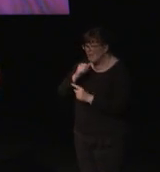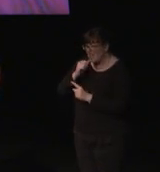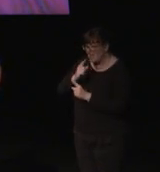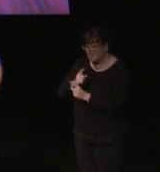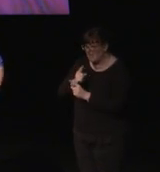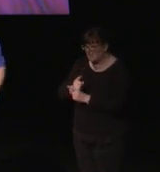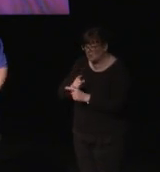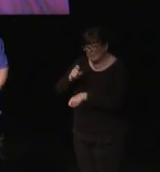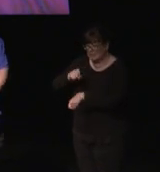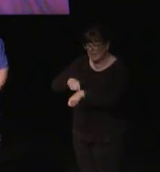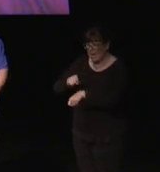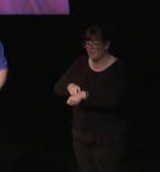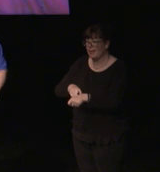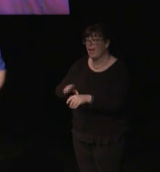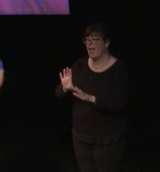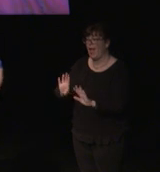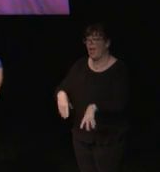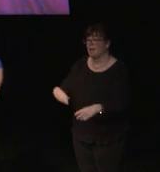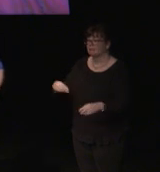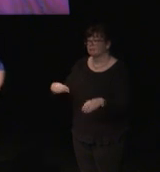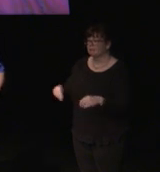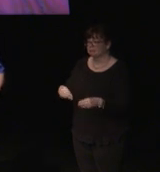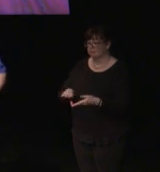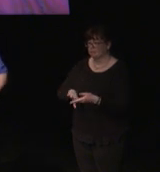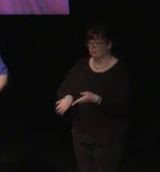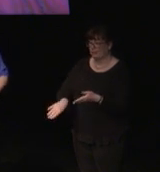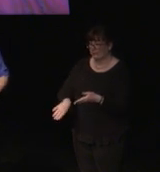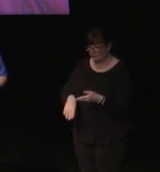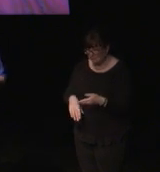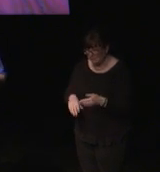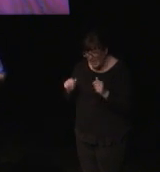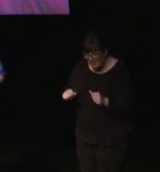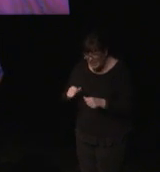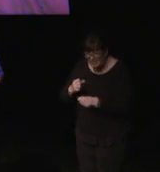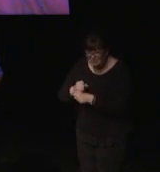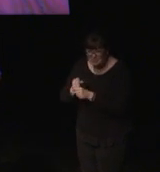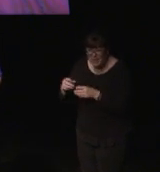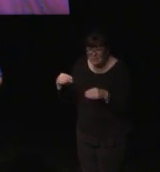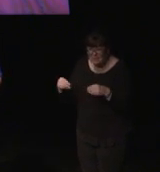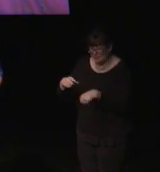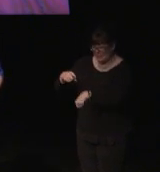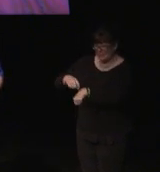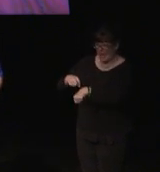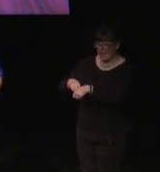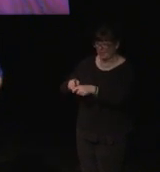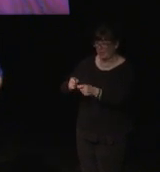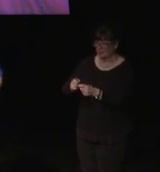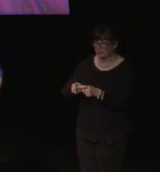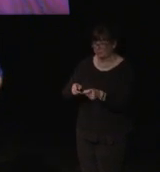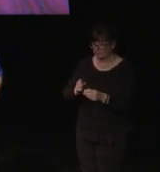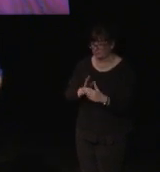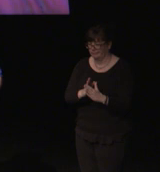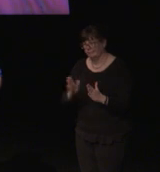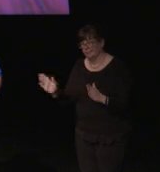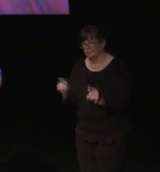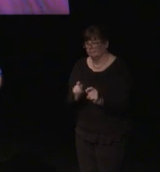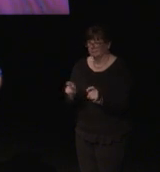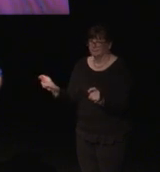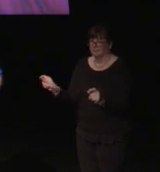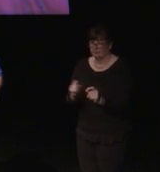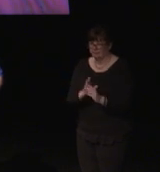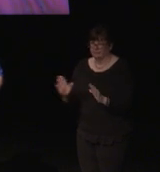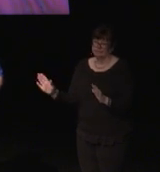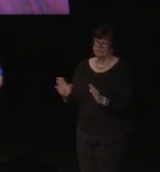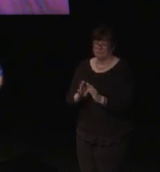be forgiven? And better yet, can it be flexible? Can timing be tuned to an individual? We've seen a lot of examples of